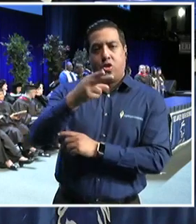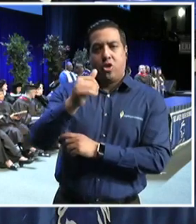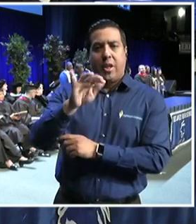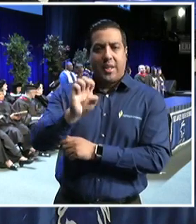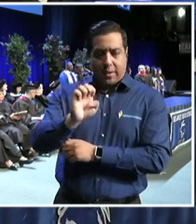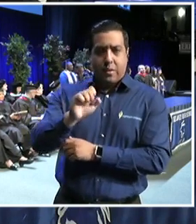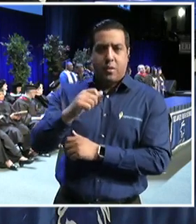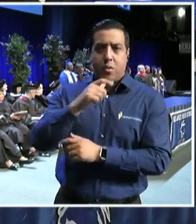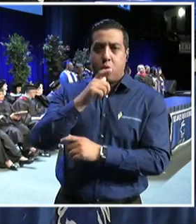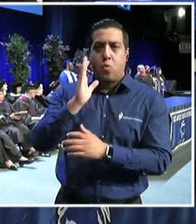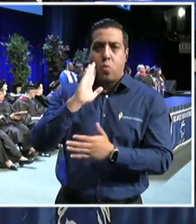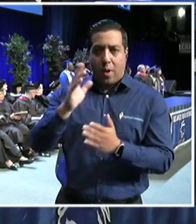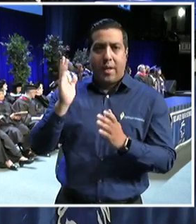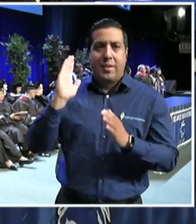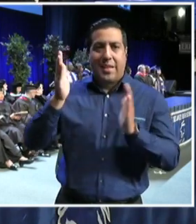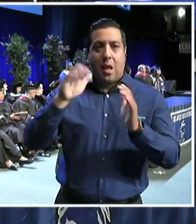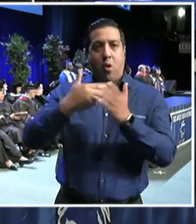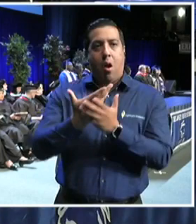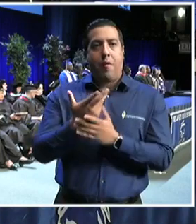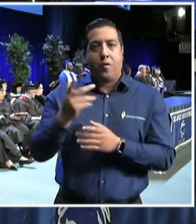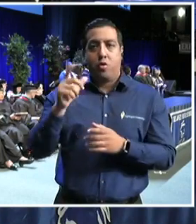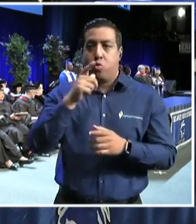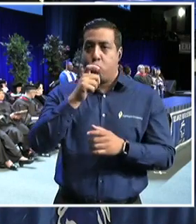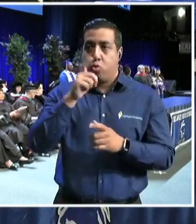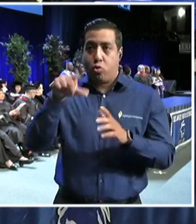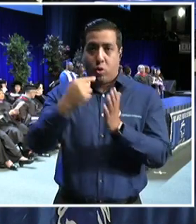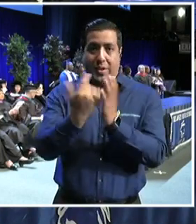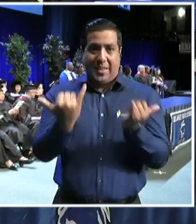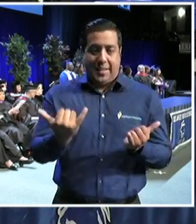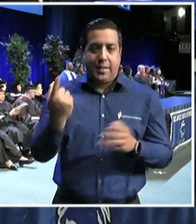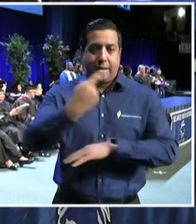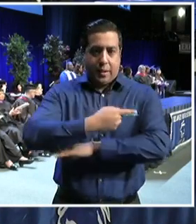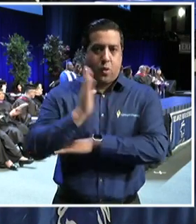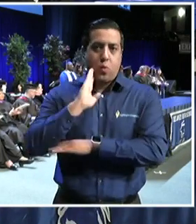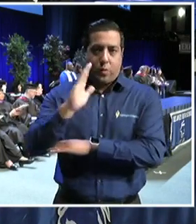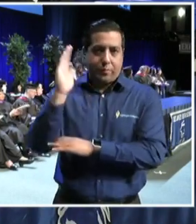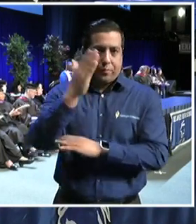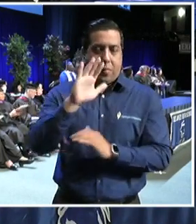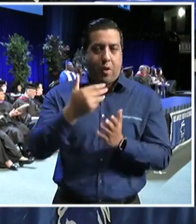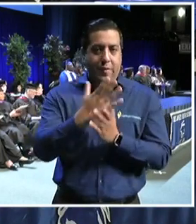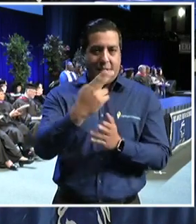band director, who will be announcing our graduates today.